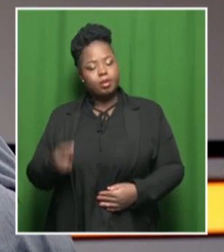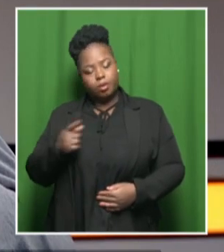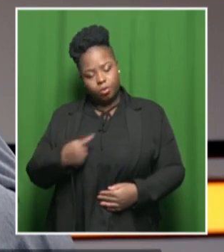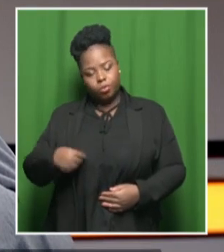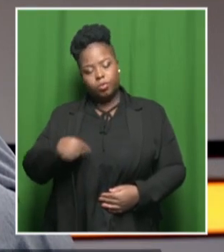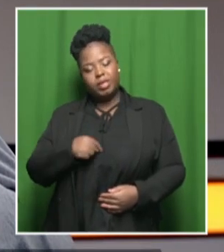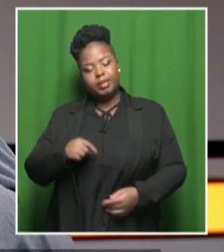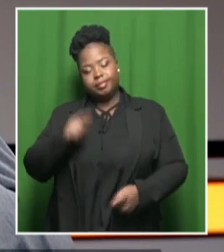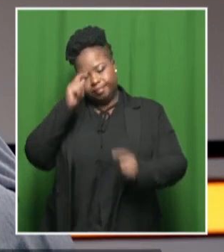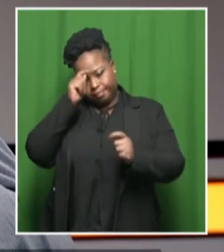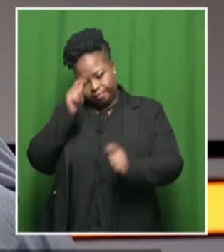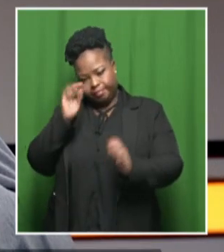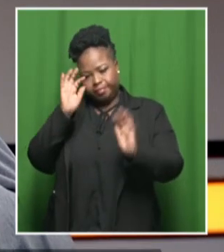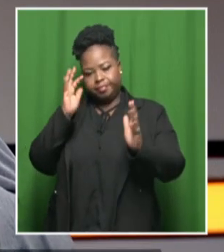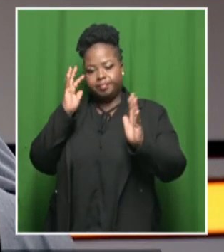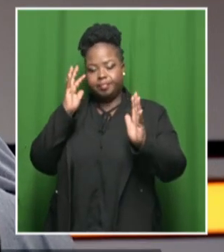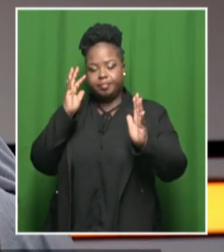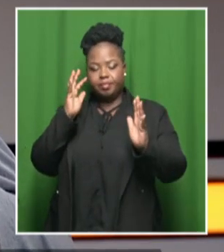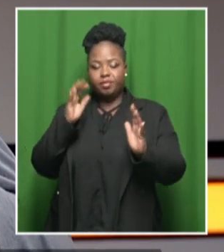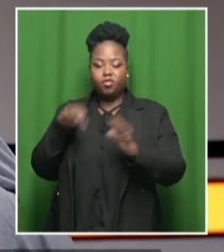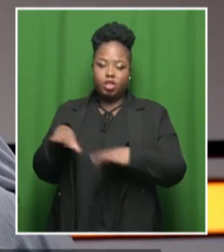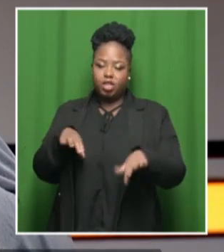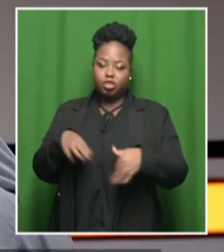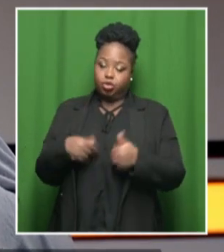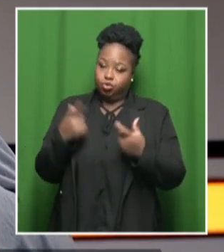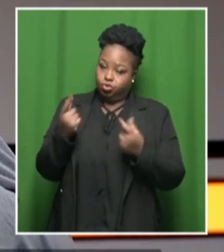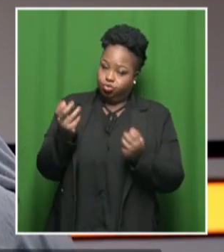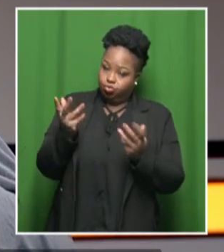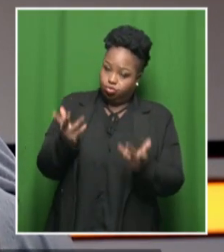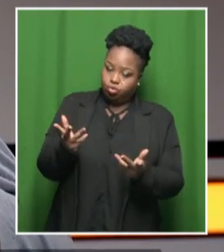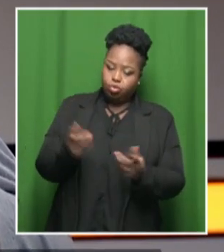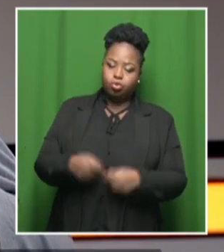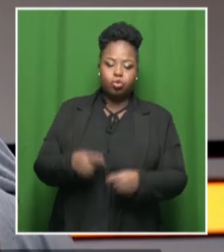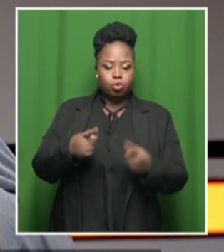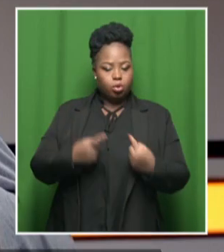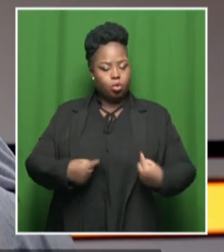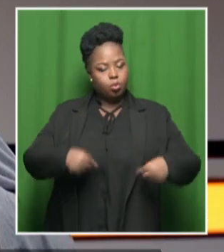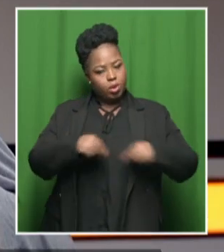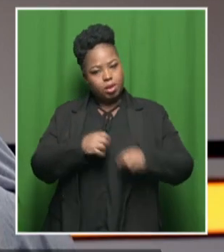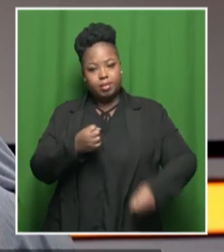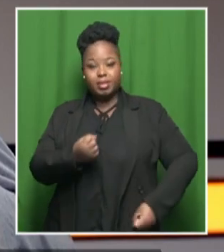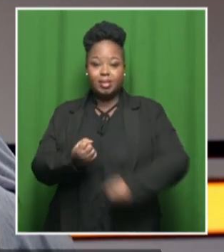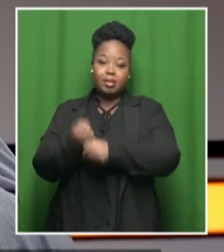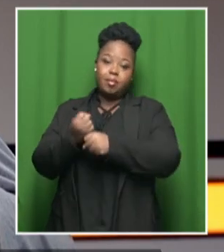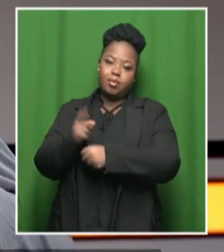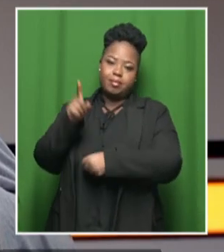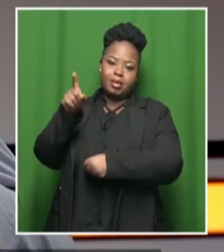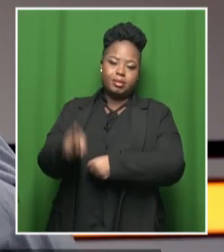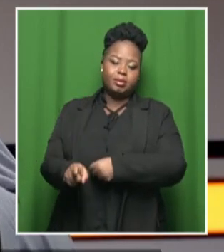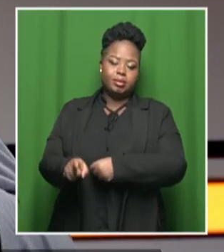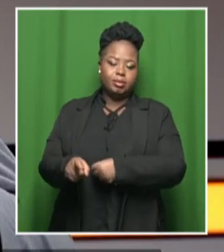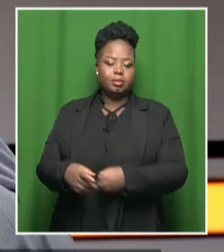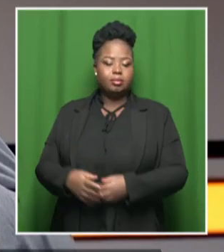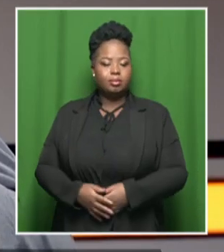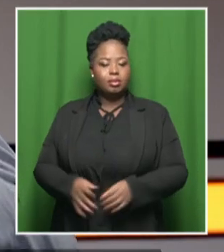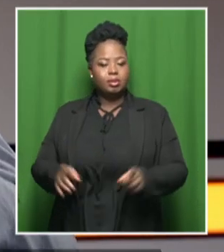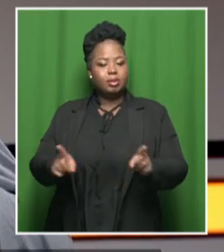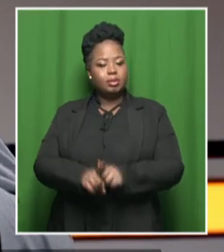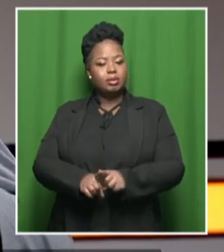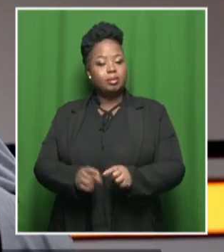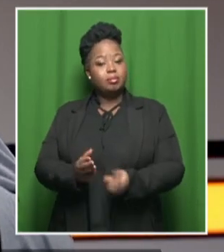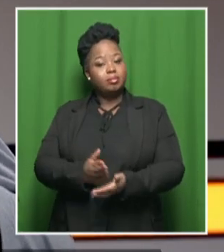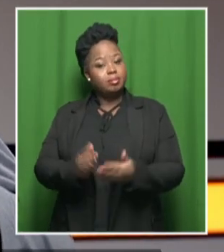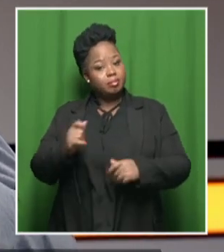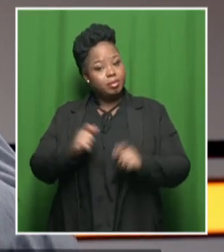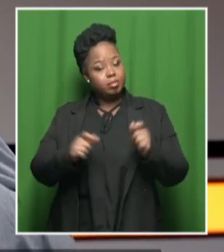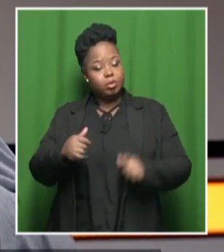commendable action to be taken, and it should be supported not only by Africans but other peace-loving